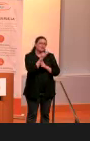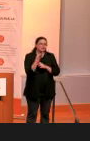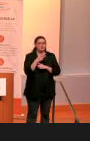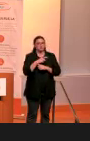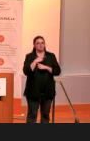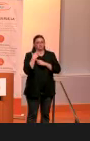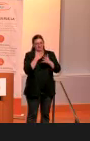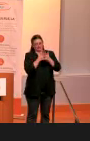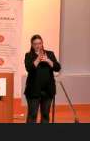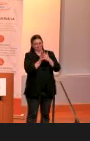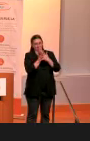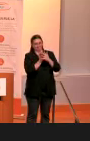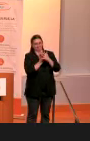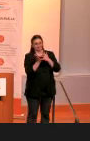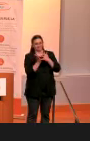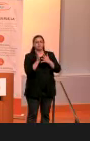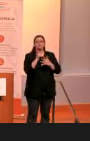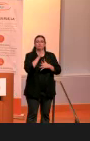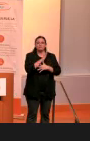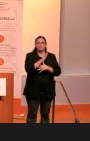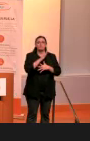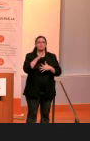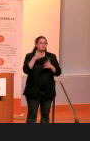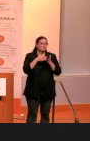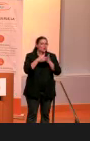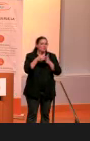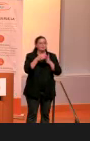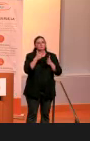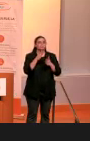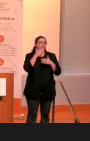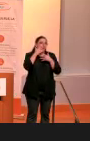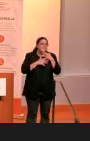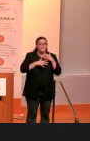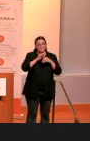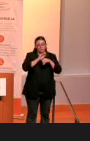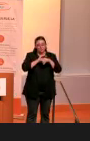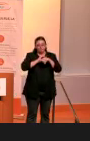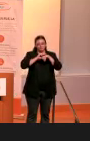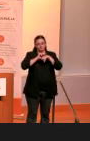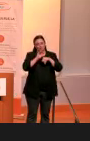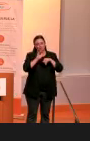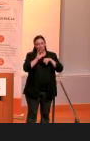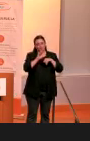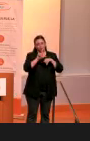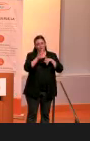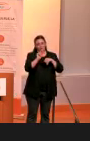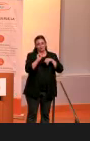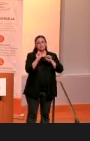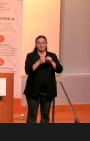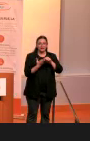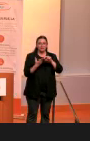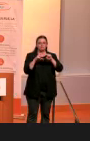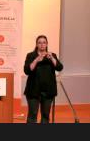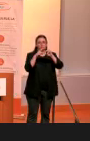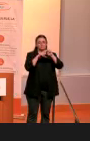Lupus patients who have antiphospholipid antibodies have a higher risk of having blood clots, et cetera. But we actually do see an increased